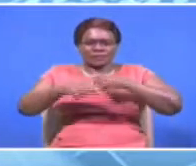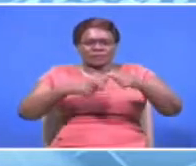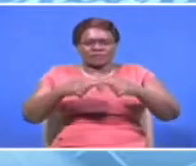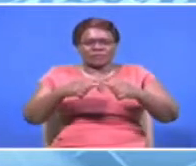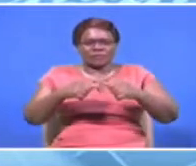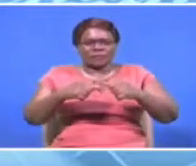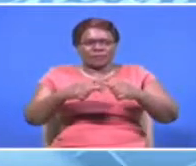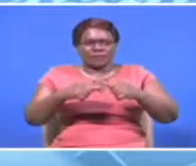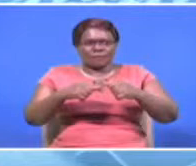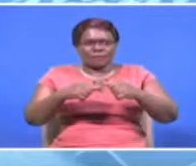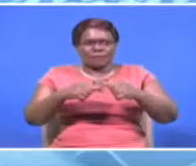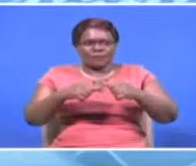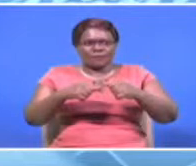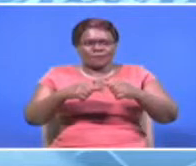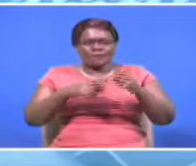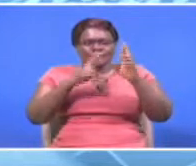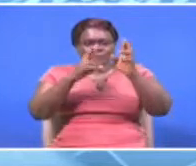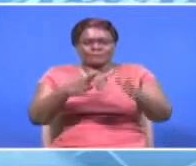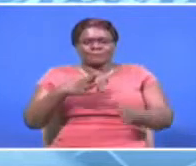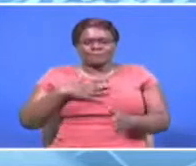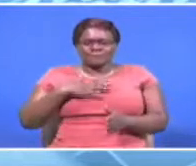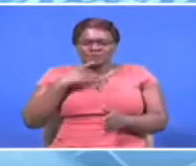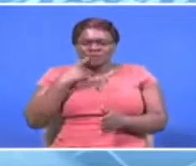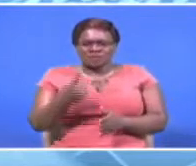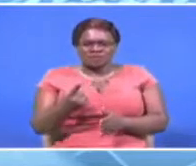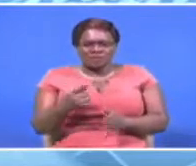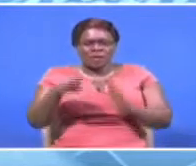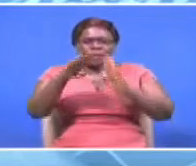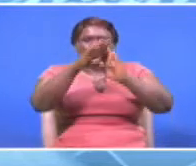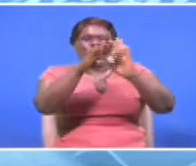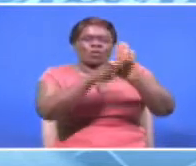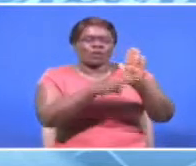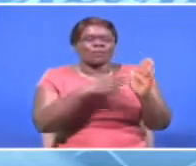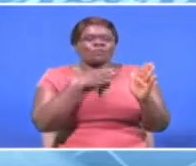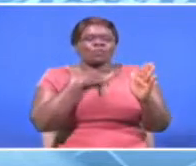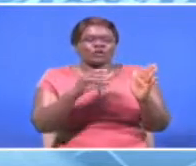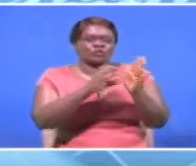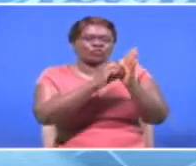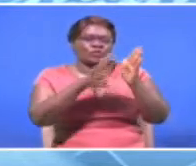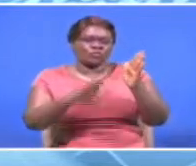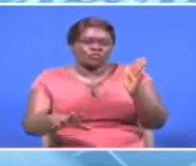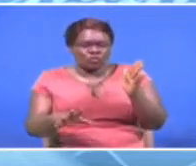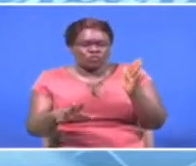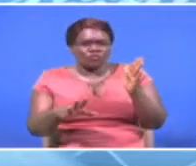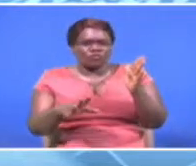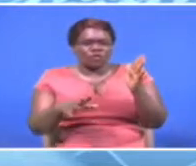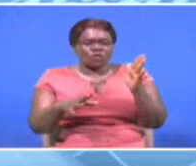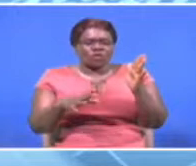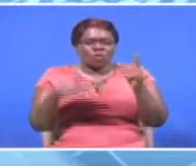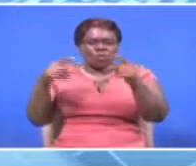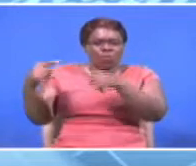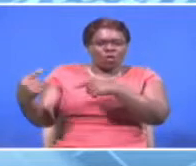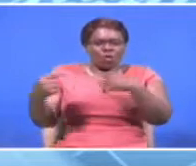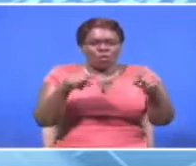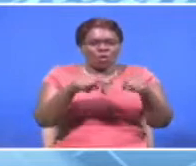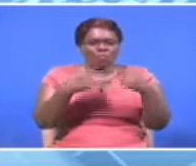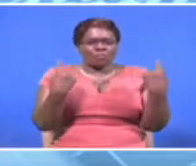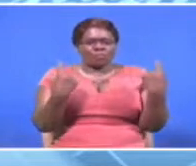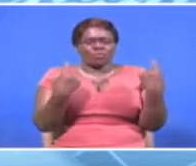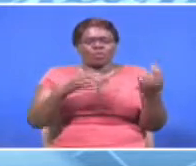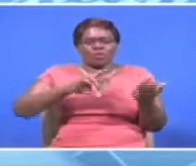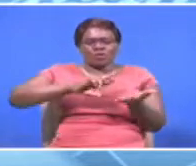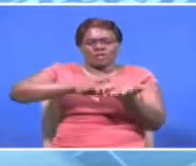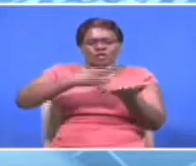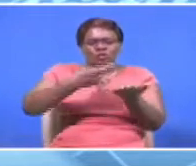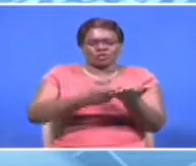rewarding skilled warriors. As Winfrey Owino reports, the program seeks to eradicate the historical banditry and conflict over